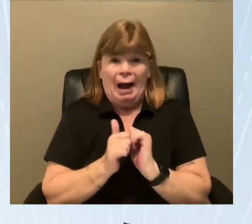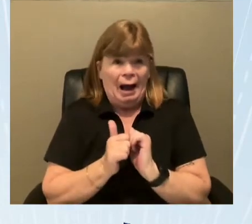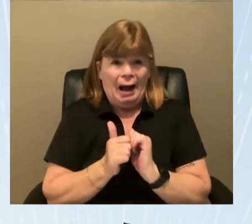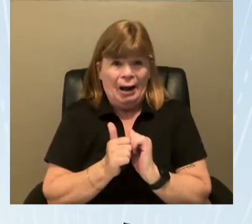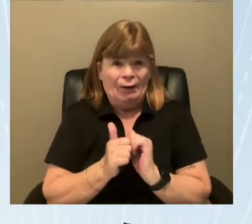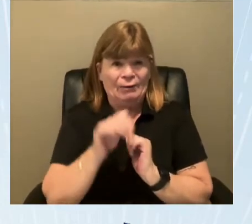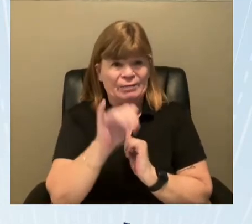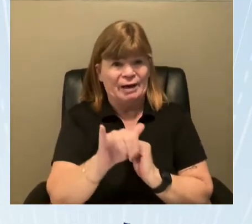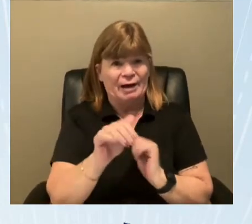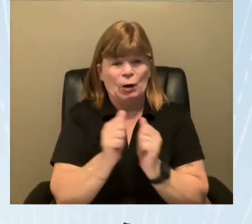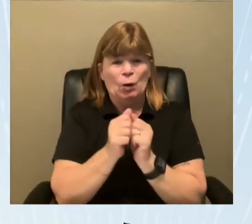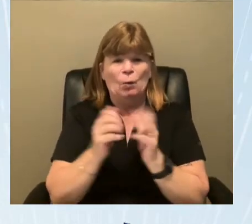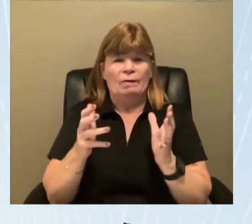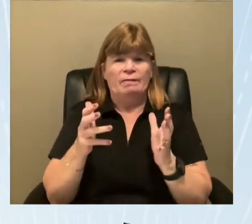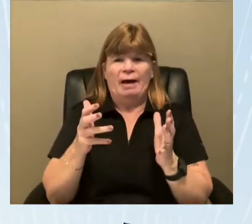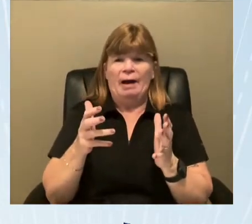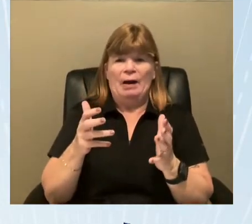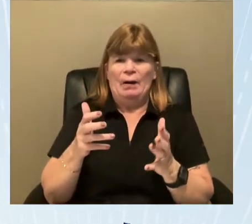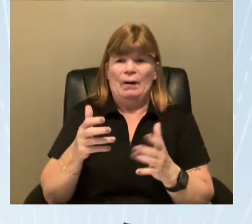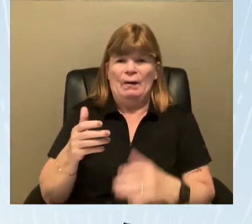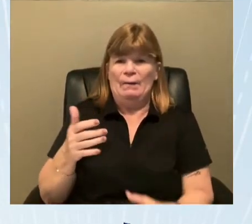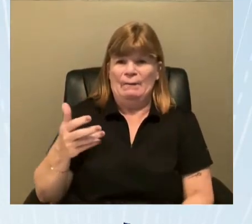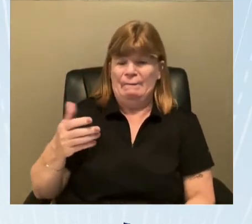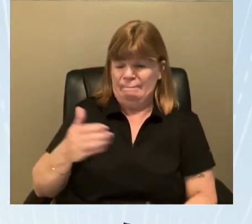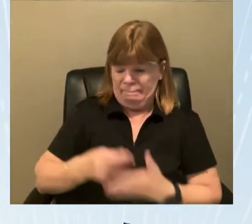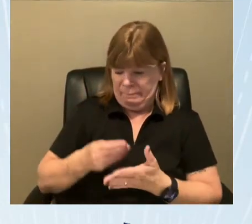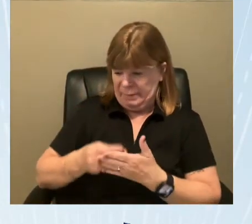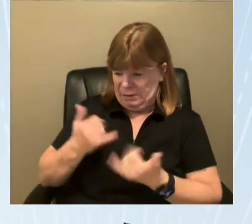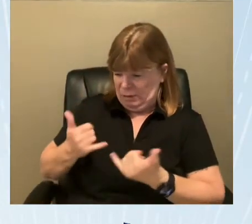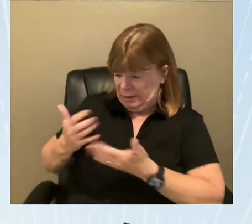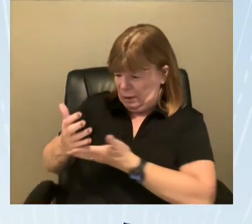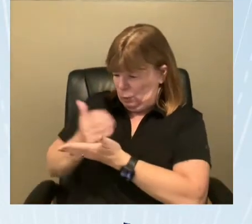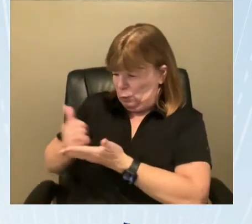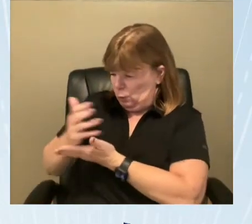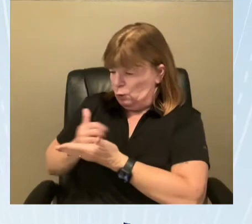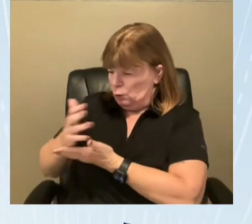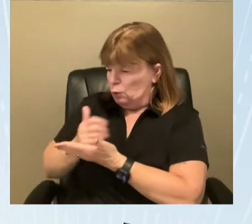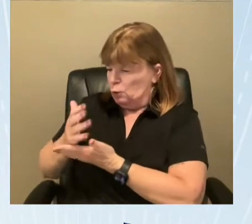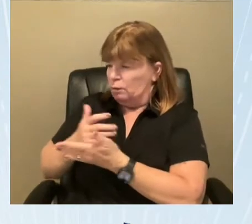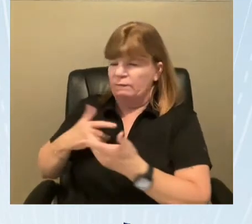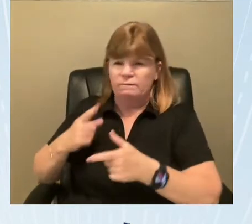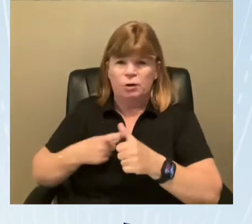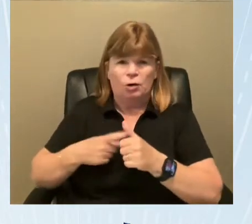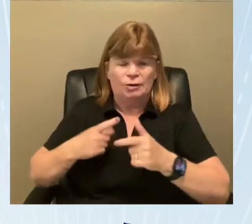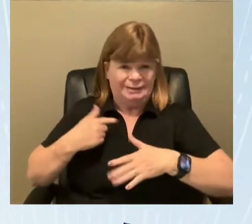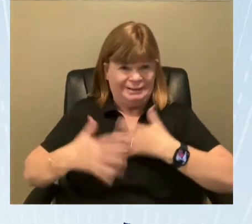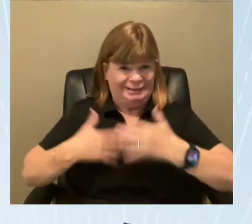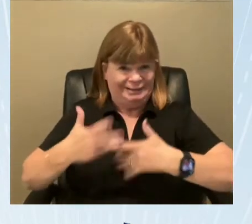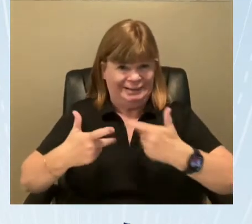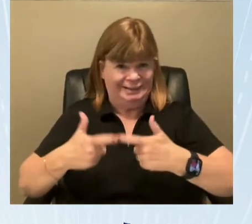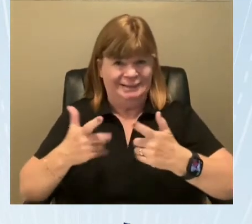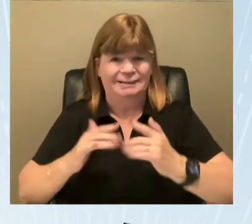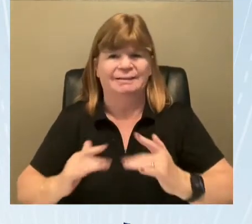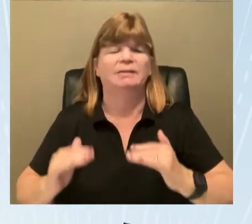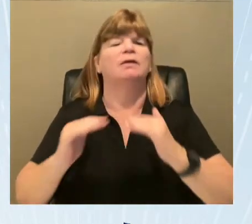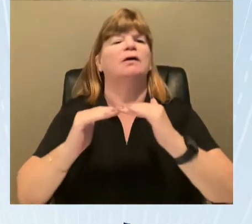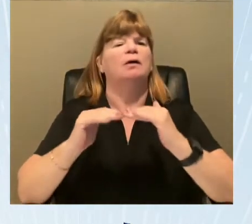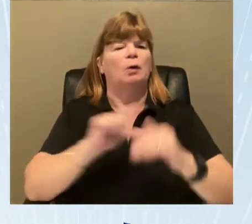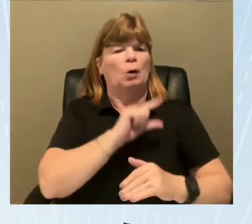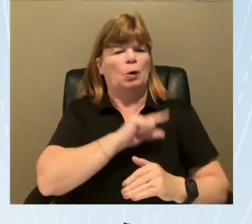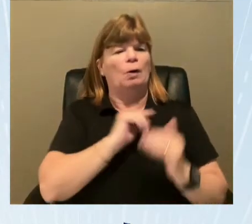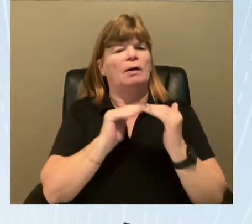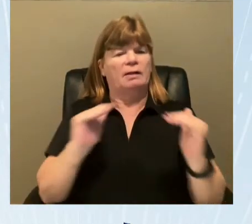being paid for a certain period of time before I reach my quality level where I can receive higher